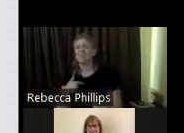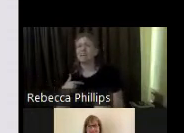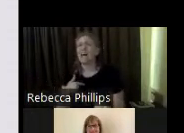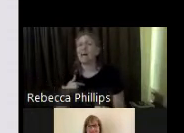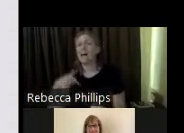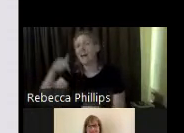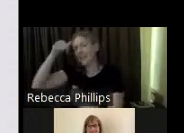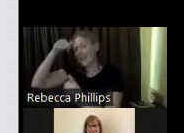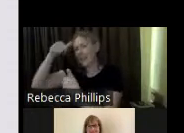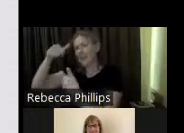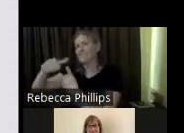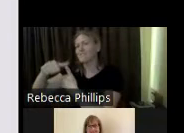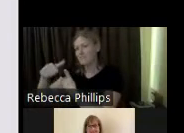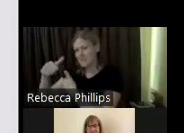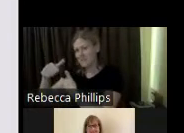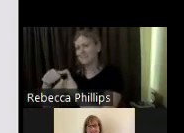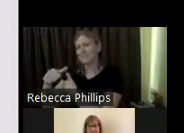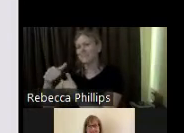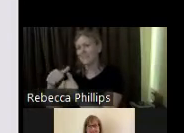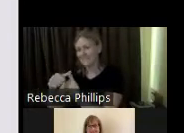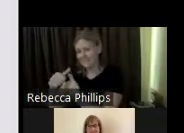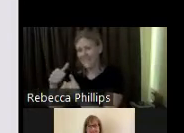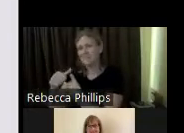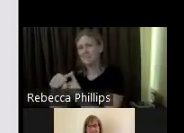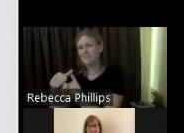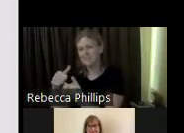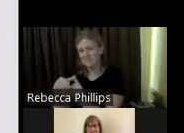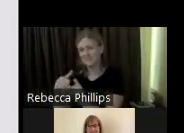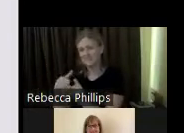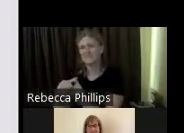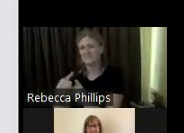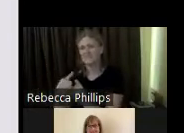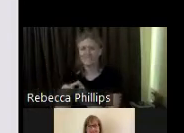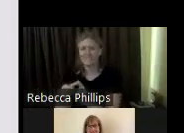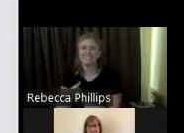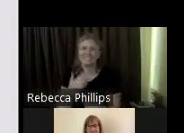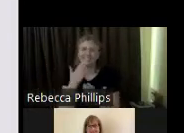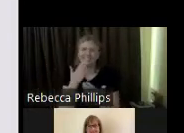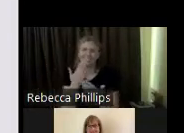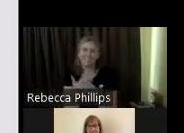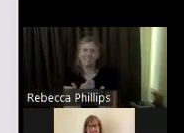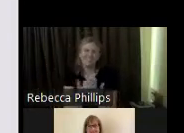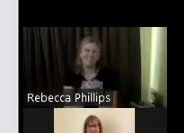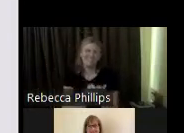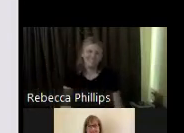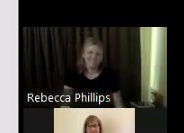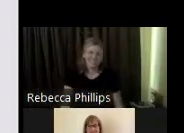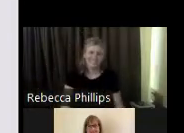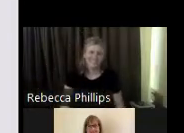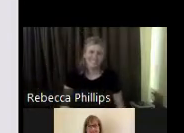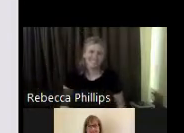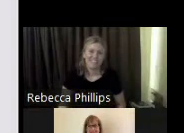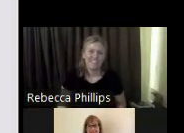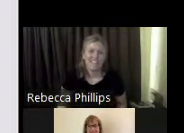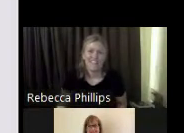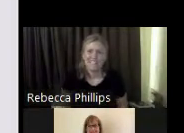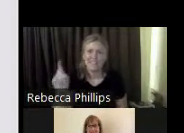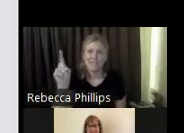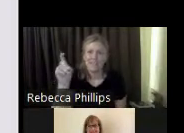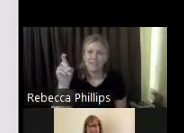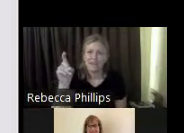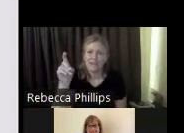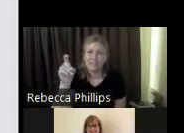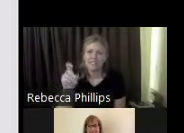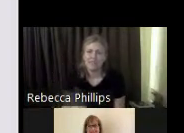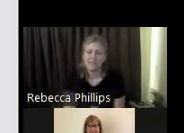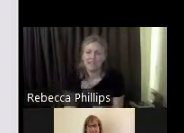you point to I remember, and you shake your head. Remember. Good. Okay, does anyone